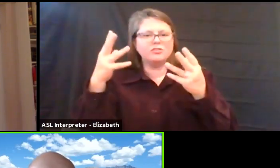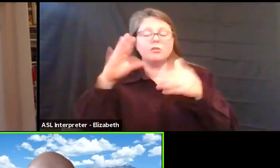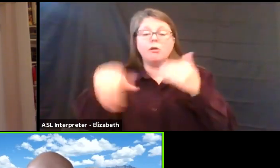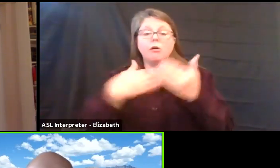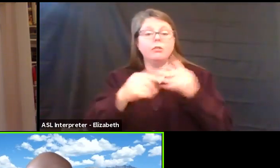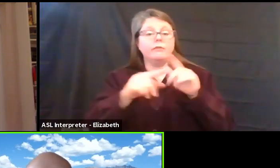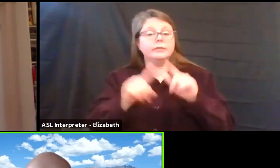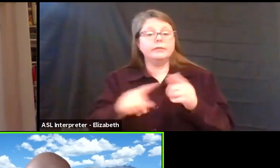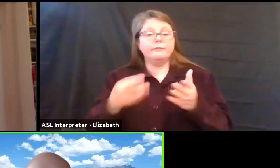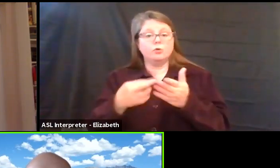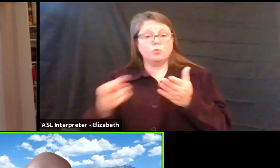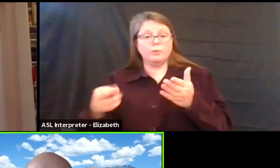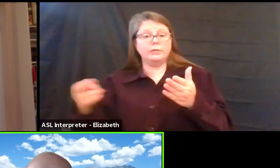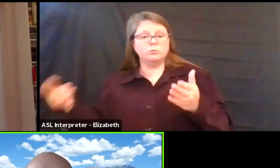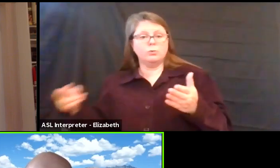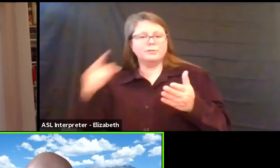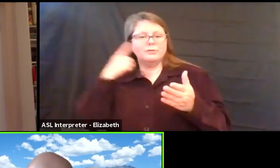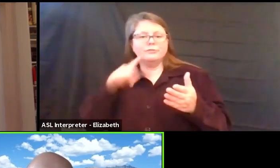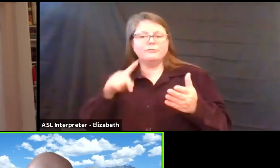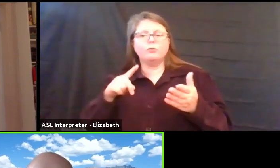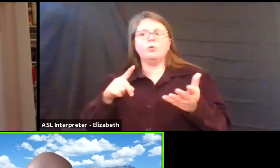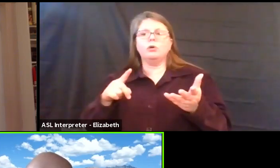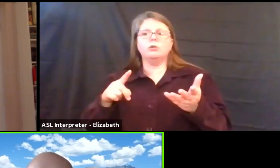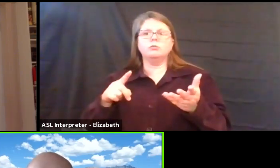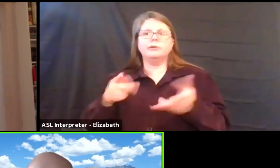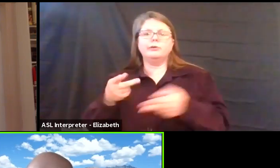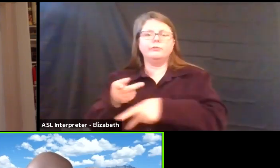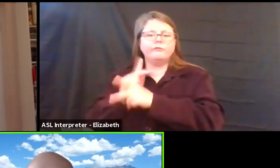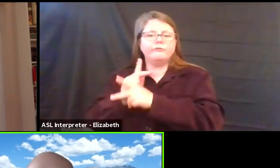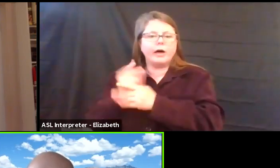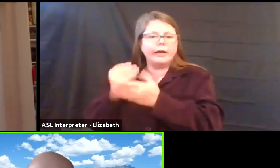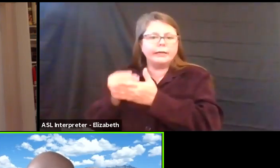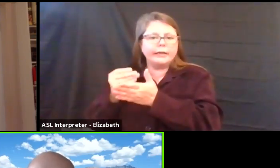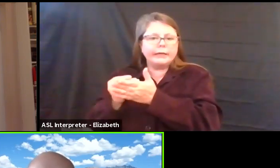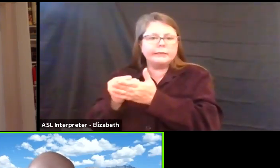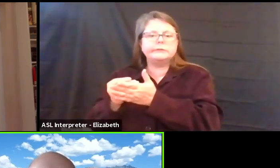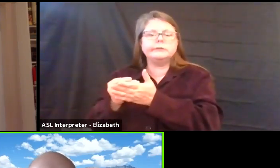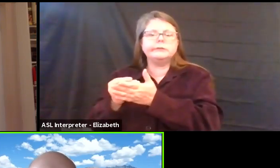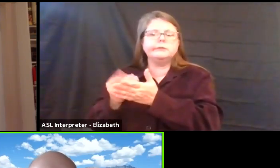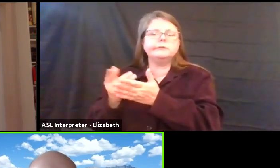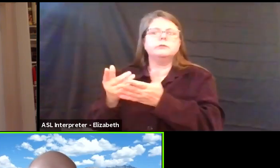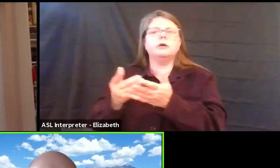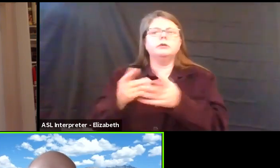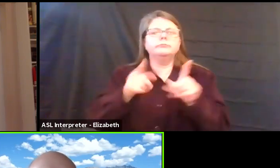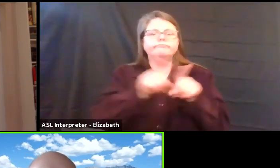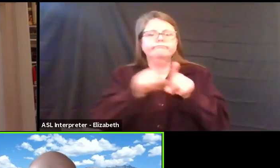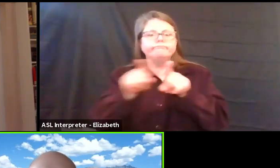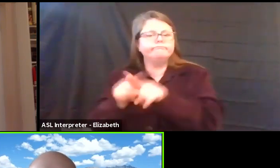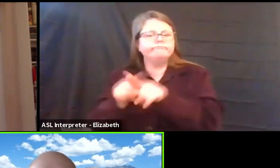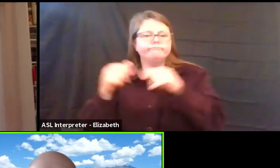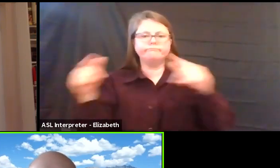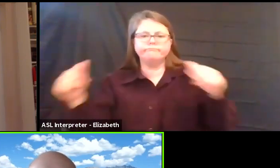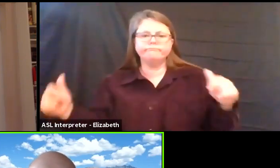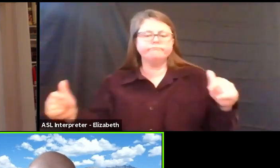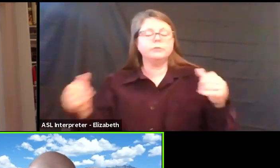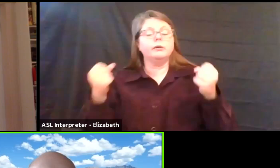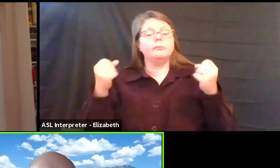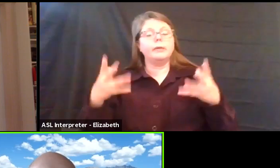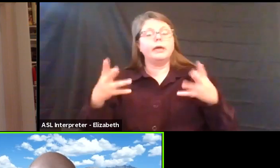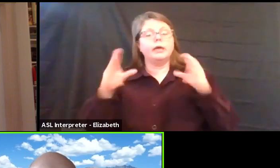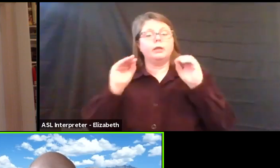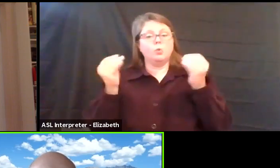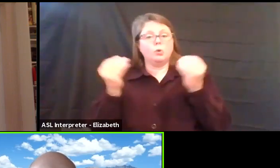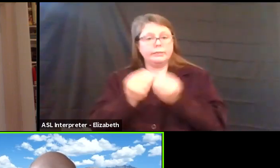resources and packages that will be available to you to help you navigate. There's a number of organizations and companies that